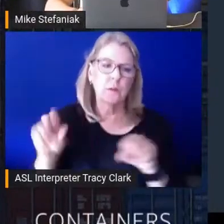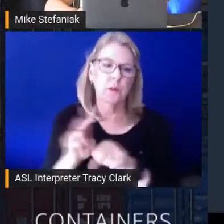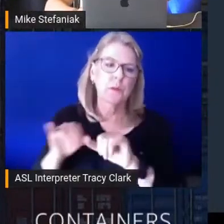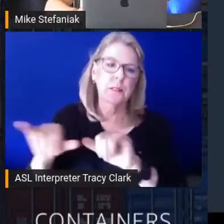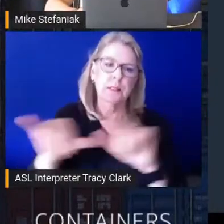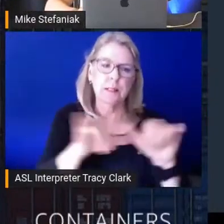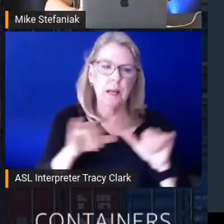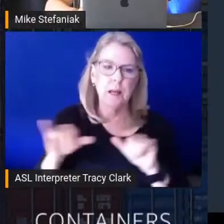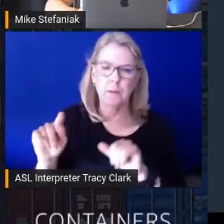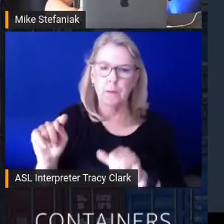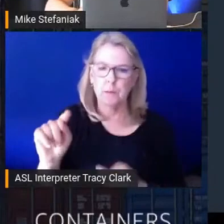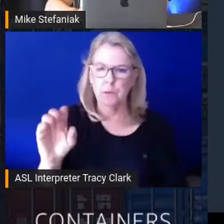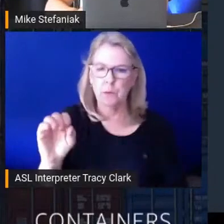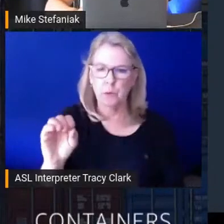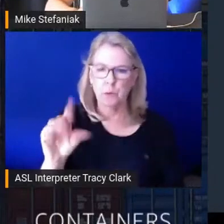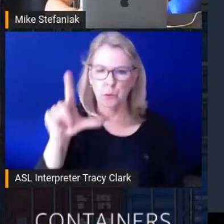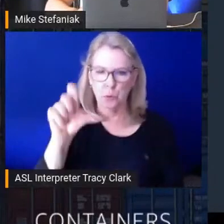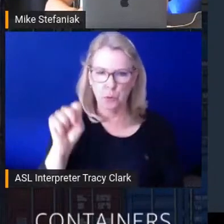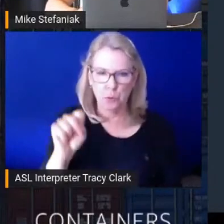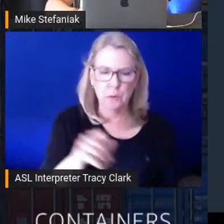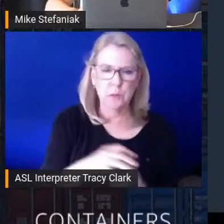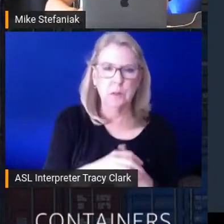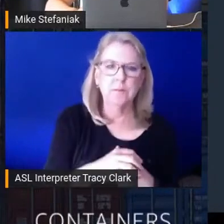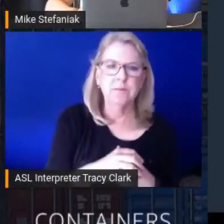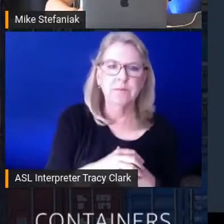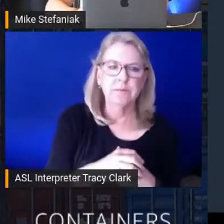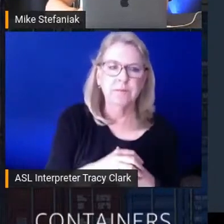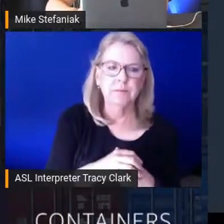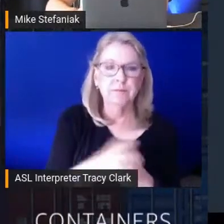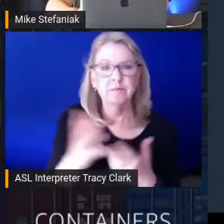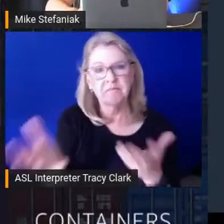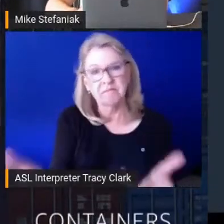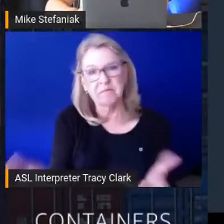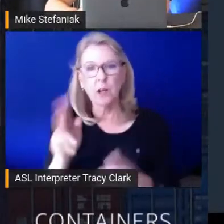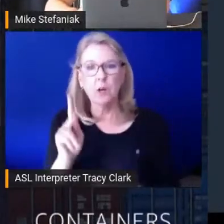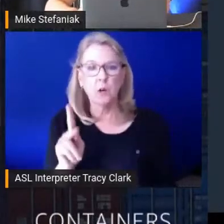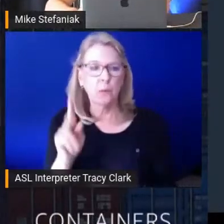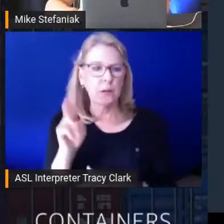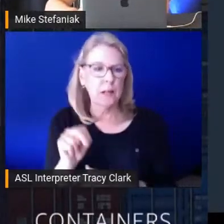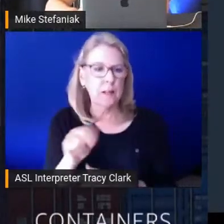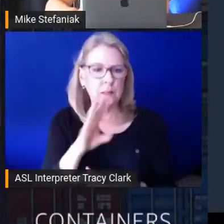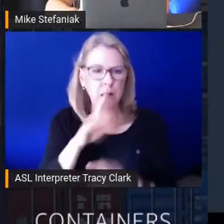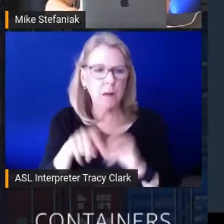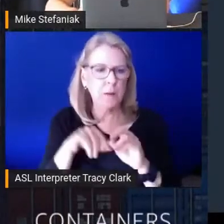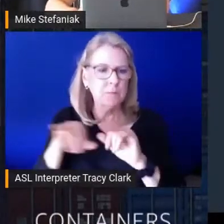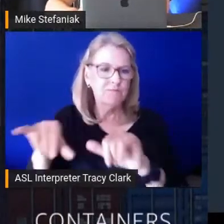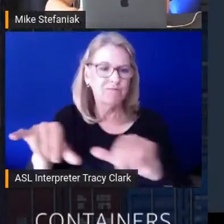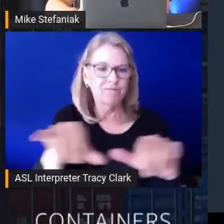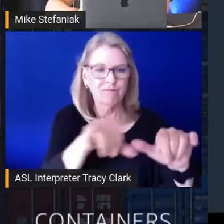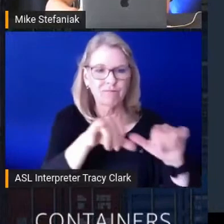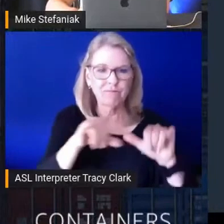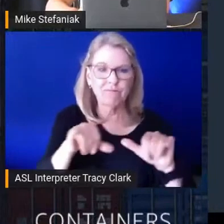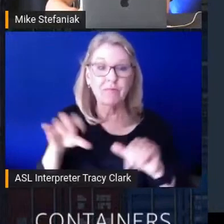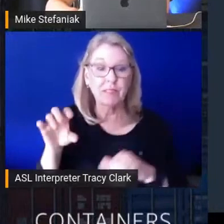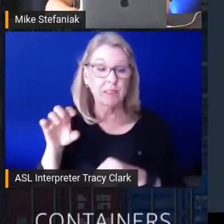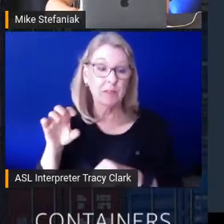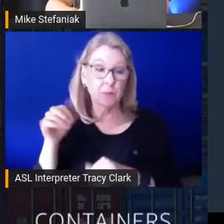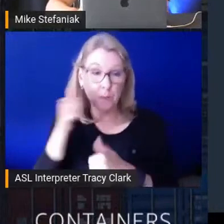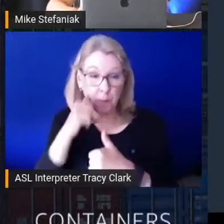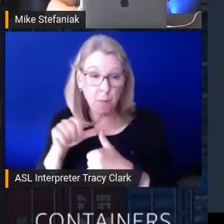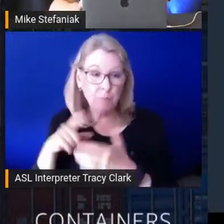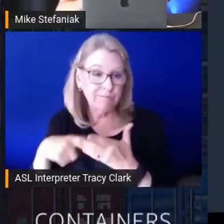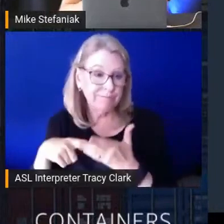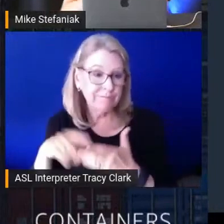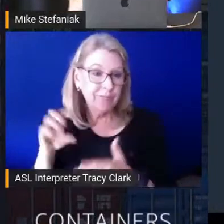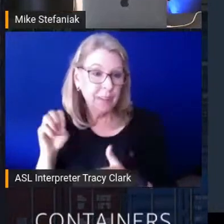And just to visualize this Kubernetes consistency, we've talked about it. EKS now supports many environments all